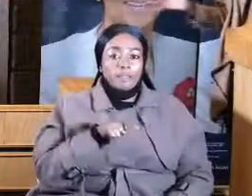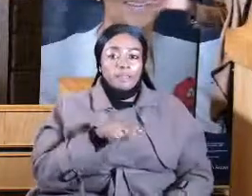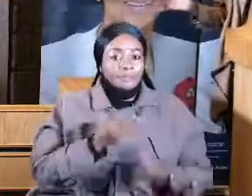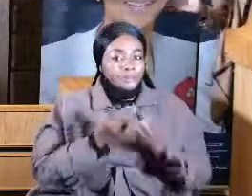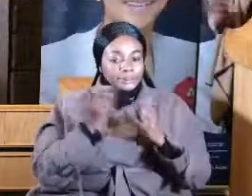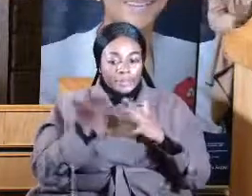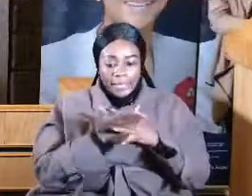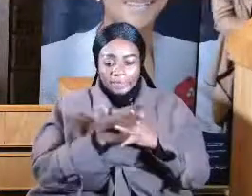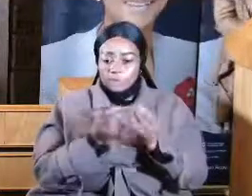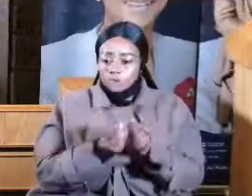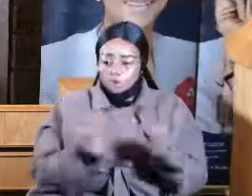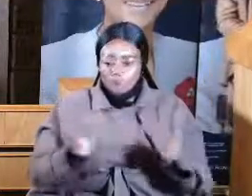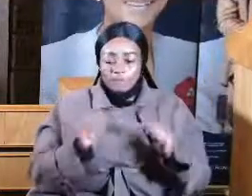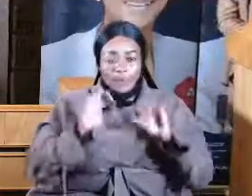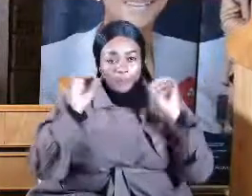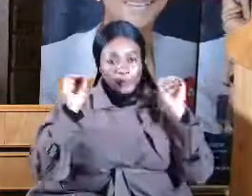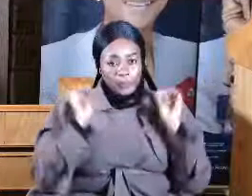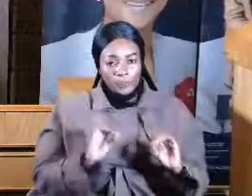solved.